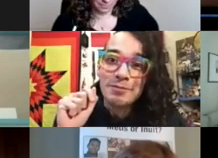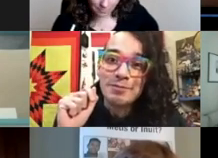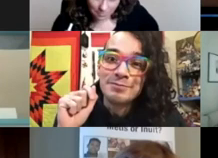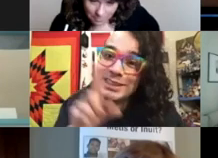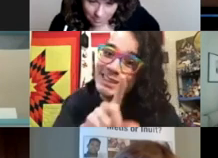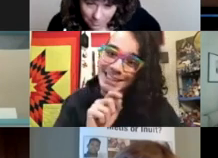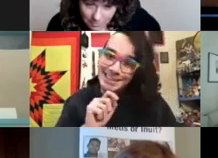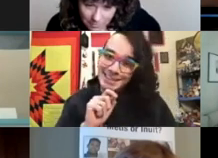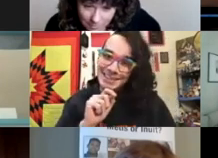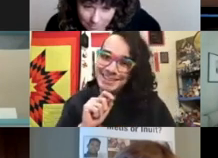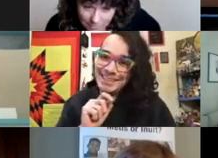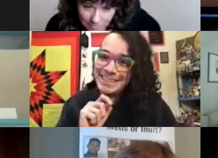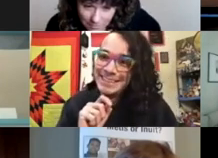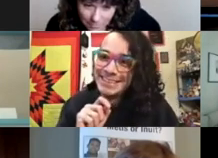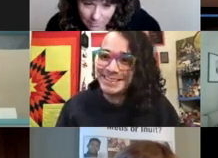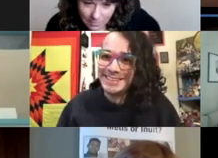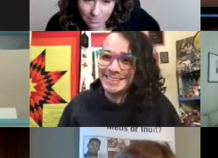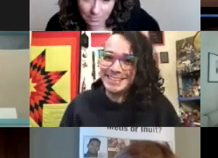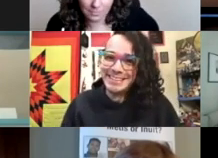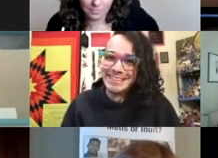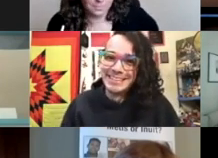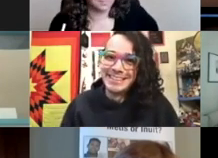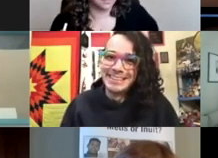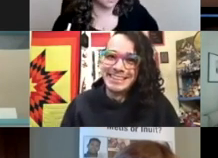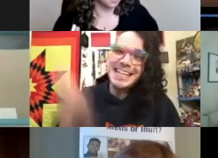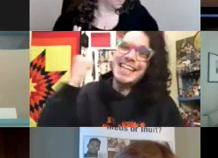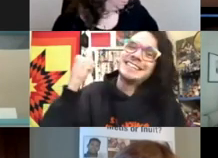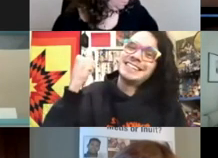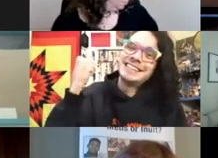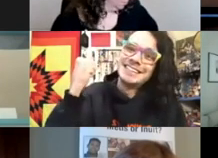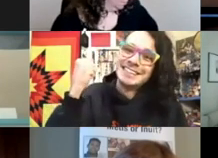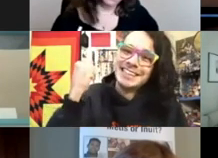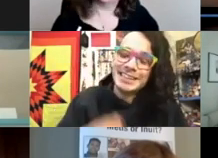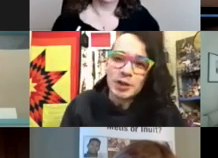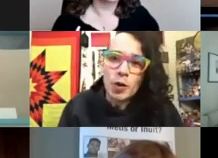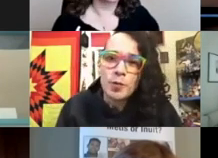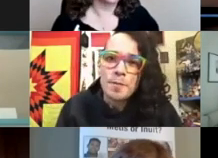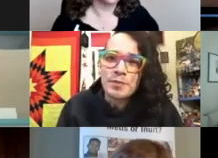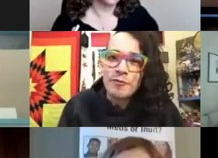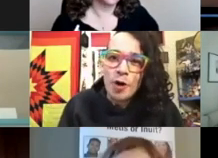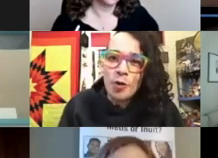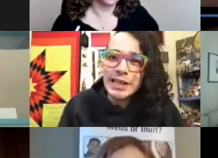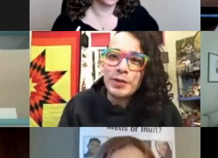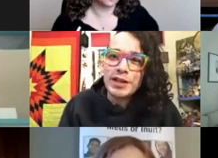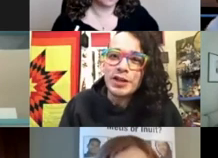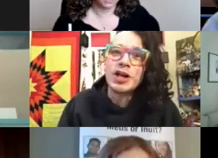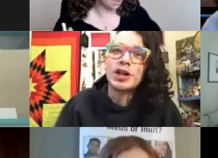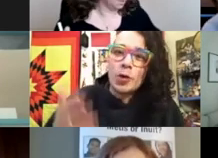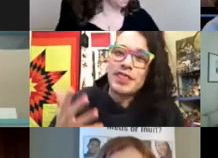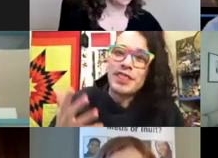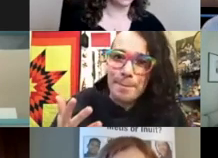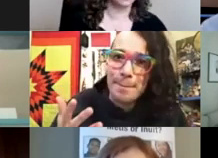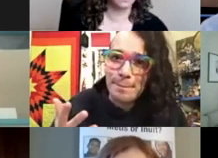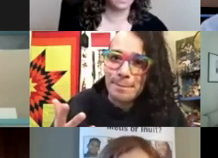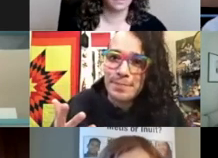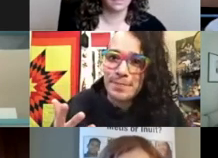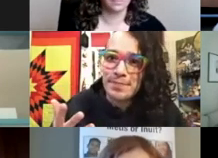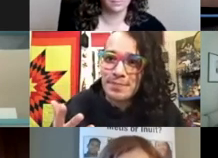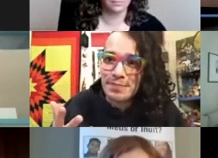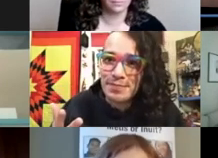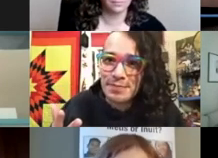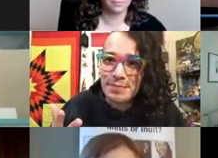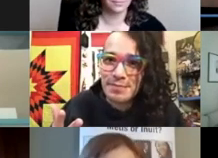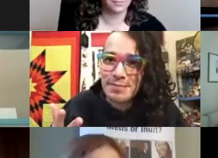him. Just saying. Well, we are banking with Assiniboine Credit Union. Yes. So yes, we made only show. We could clone them.